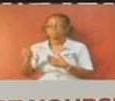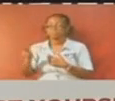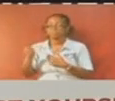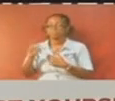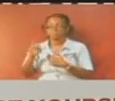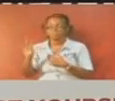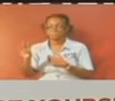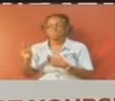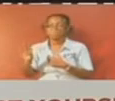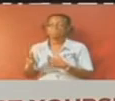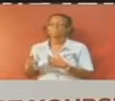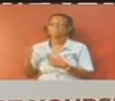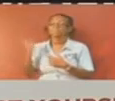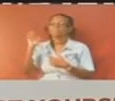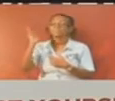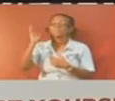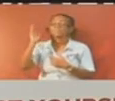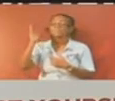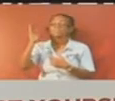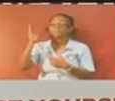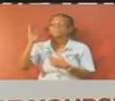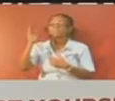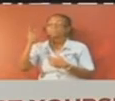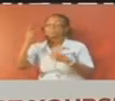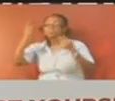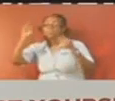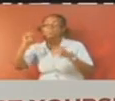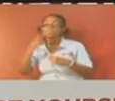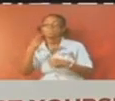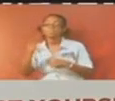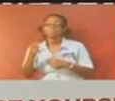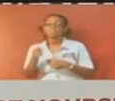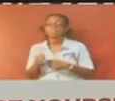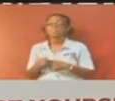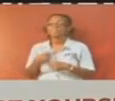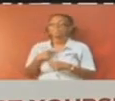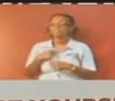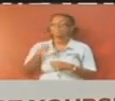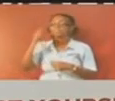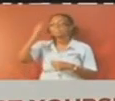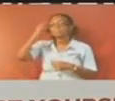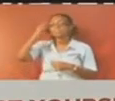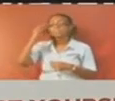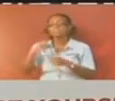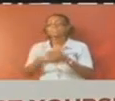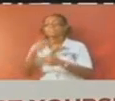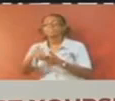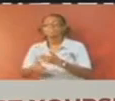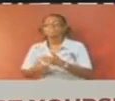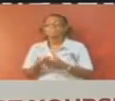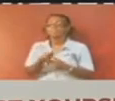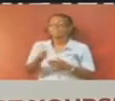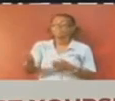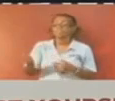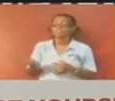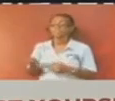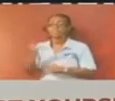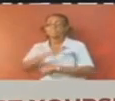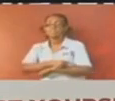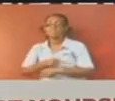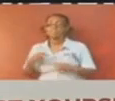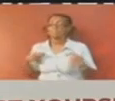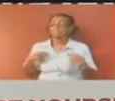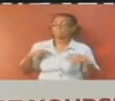said he expected the next few holiday days will be a days of relaxation. But